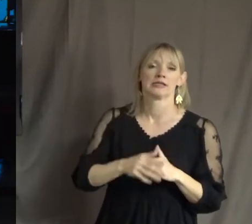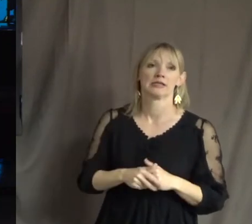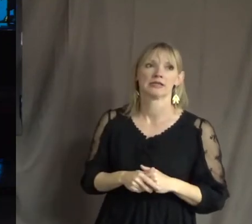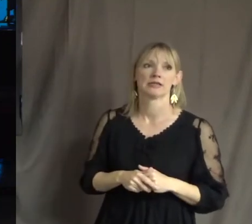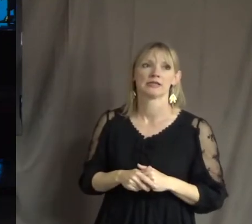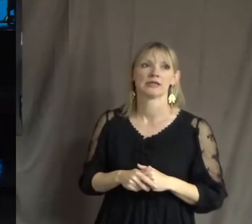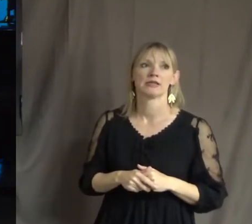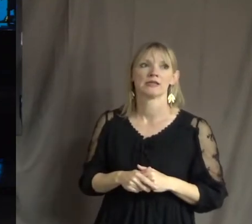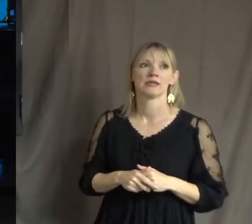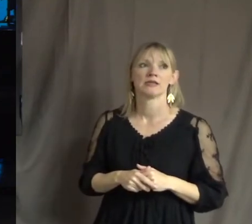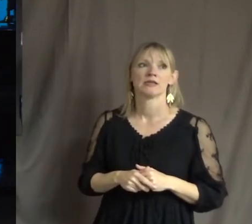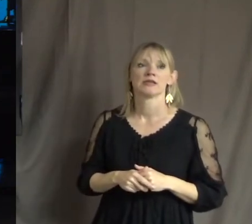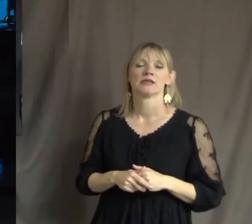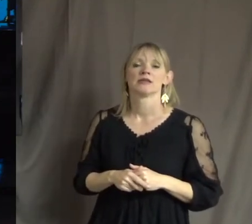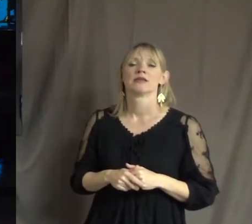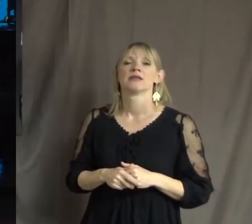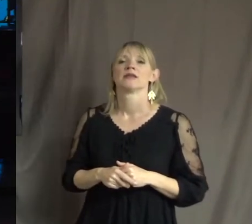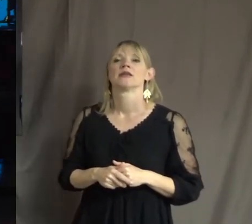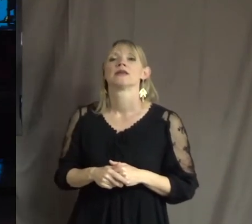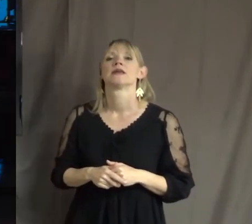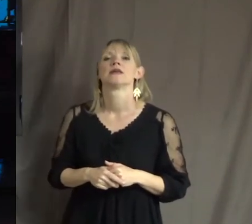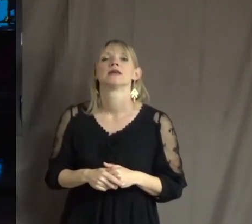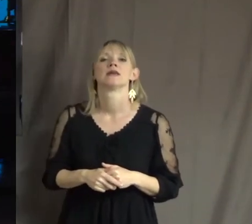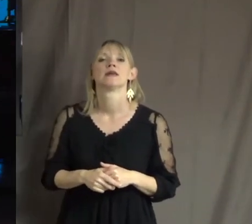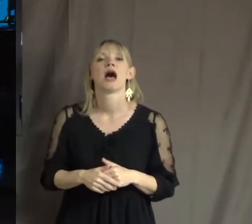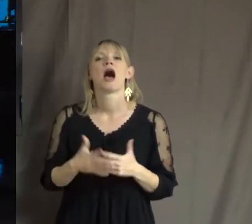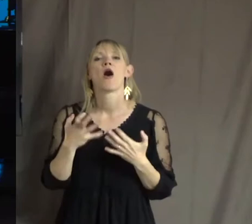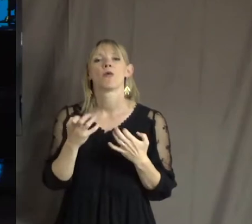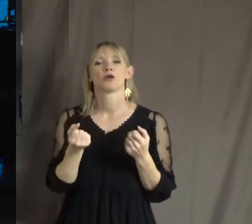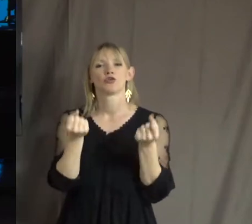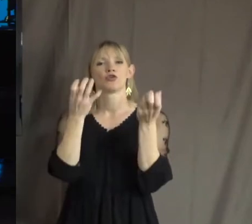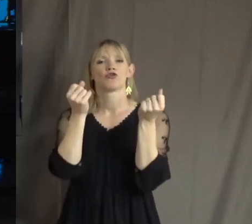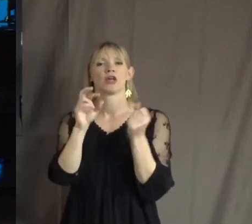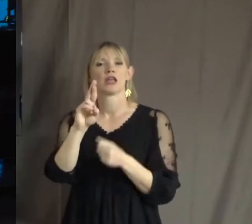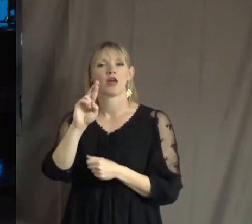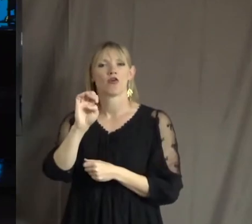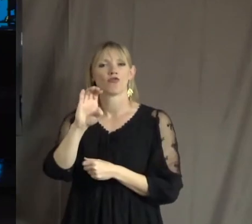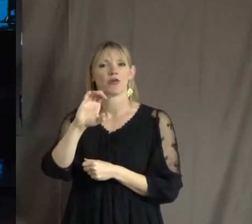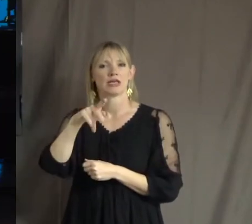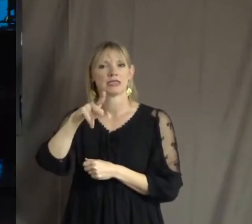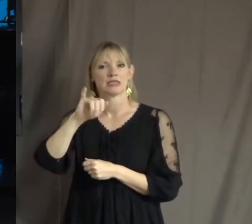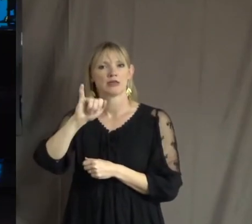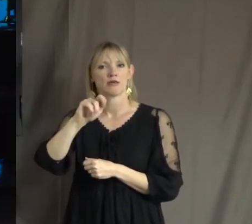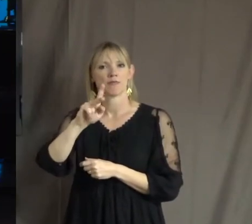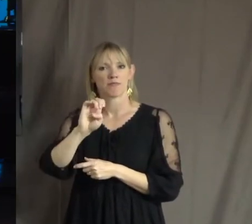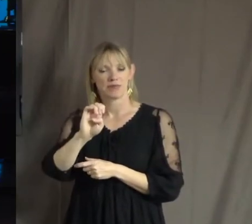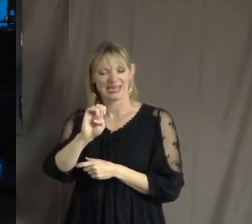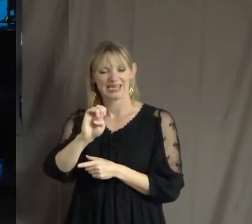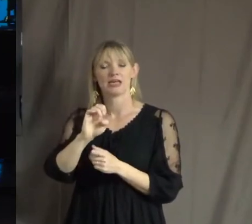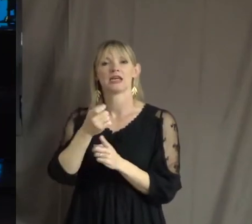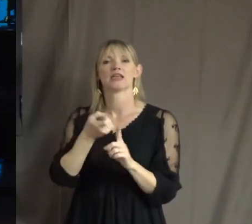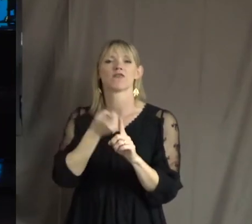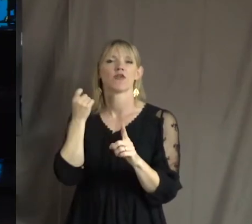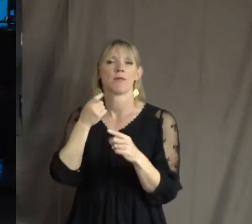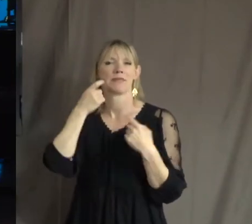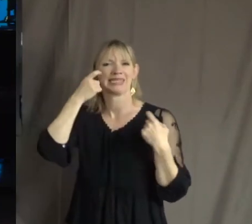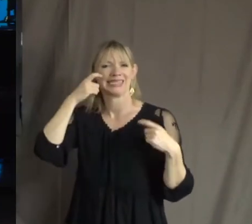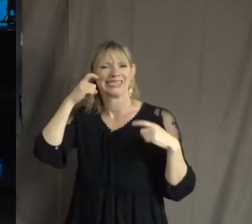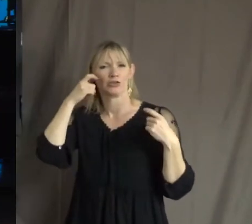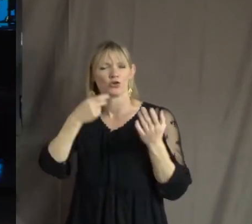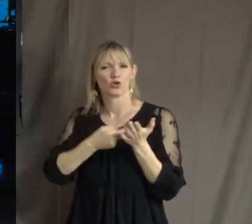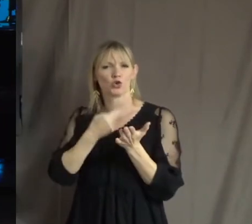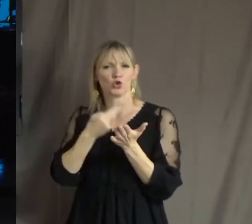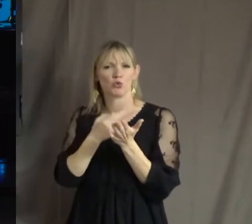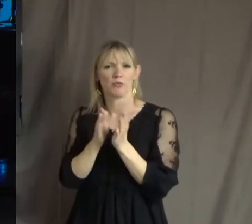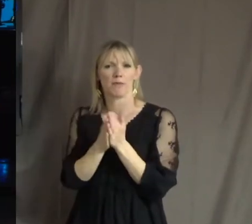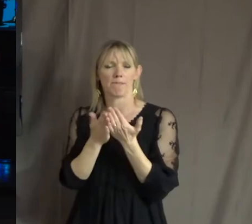So I have a little recipe here that I want to read to you. And it comes from a book called Tear Soup. Some of you know that book.